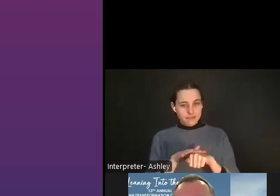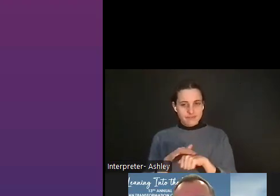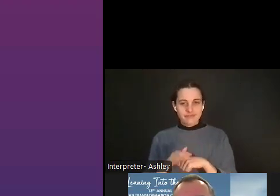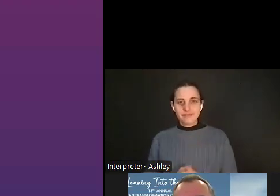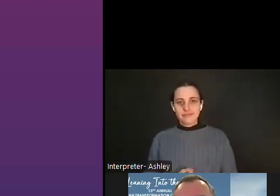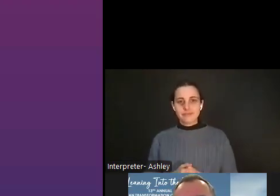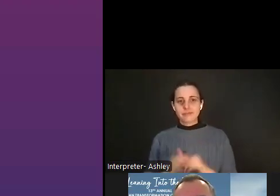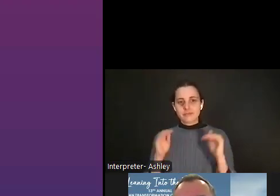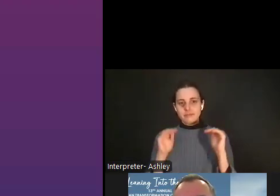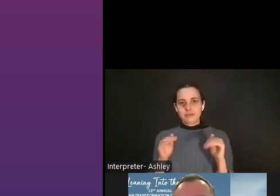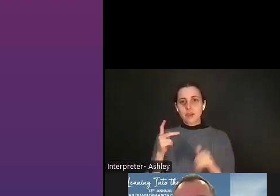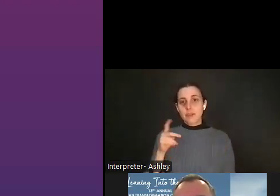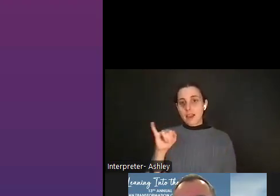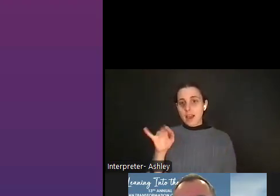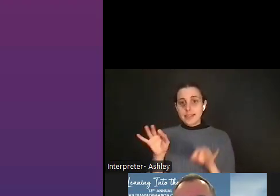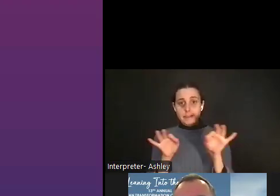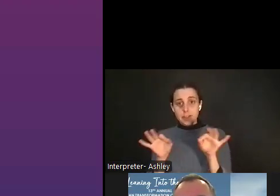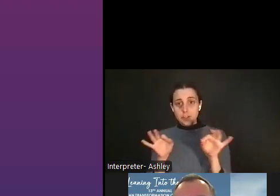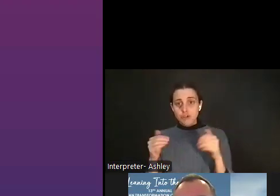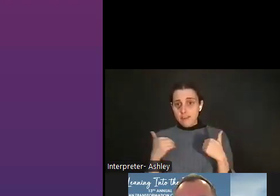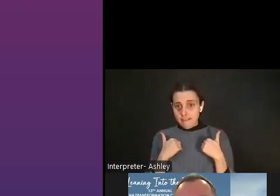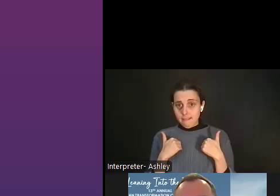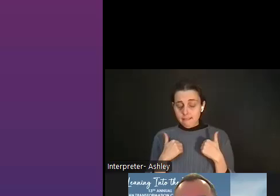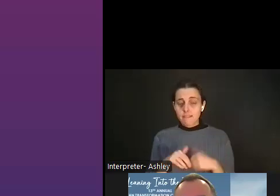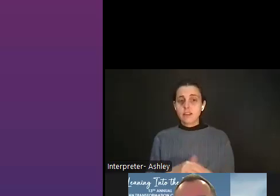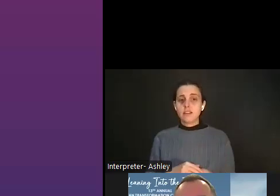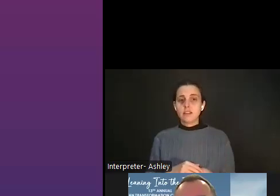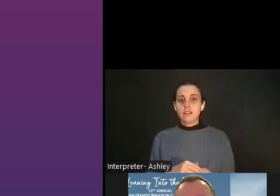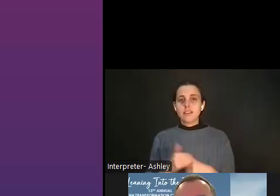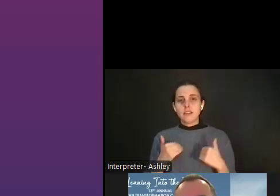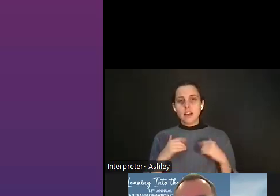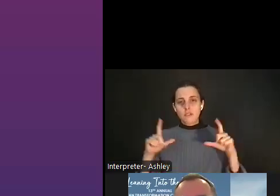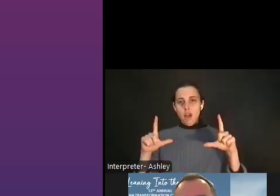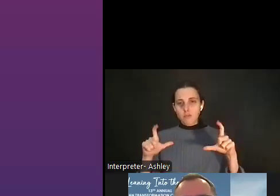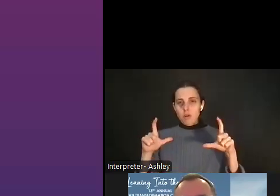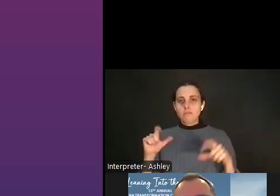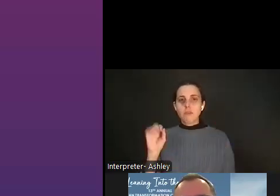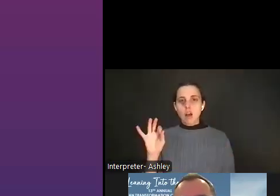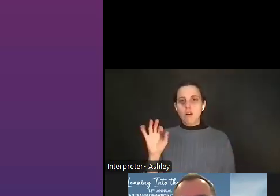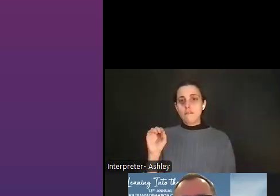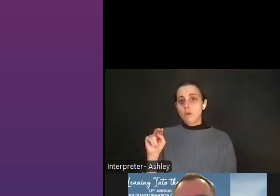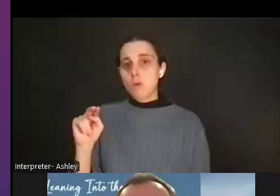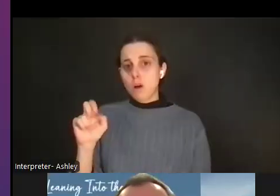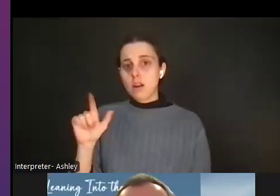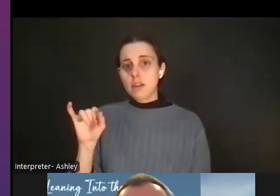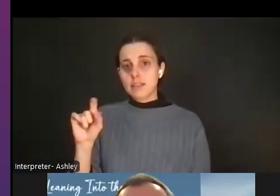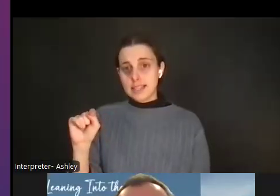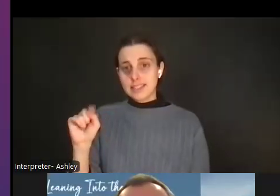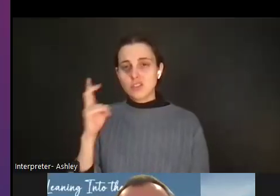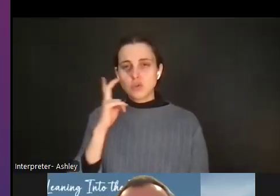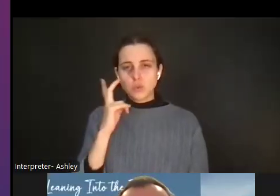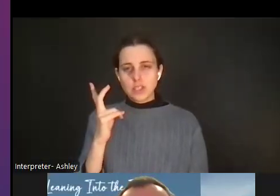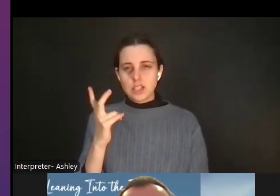appendix. There's some sample, some screenshot of the one list where we capture our PI, so you'll see the fields we capture. There